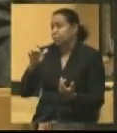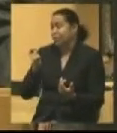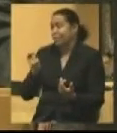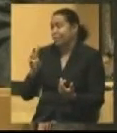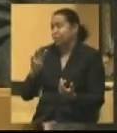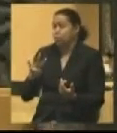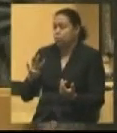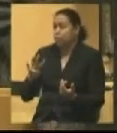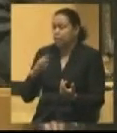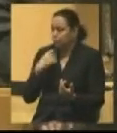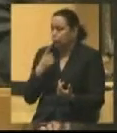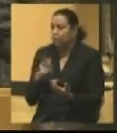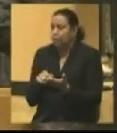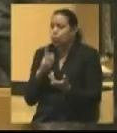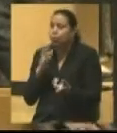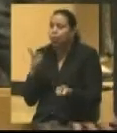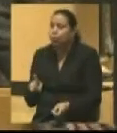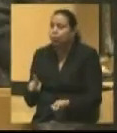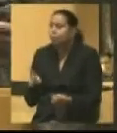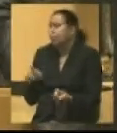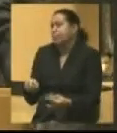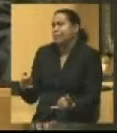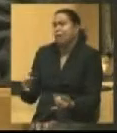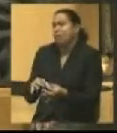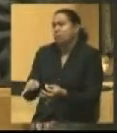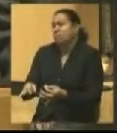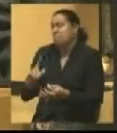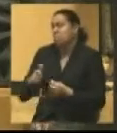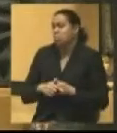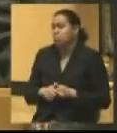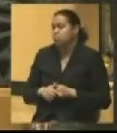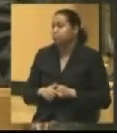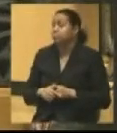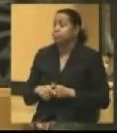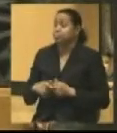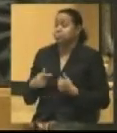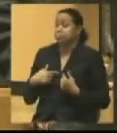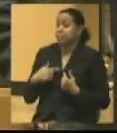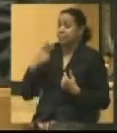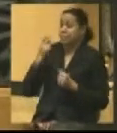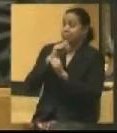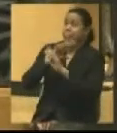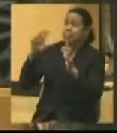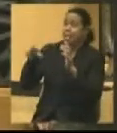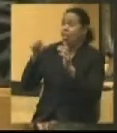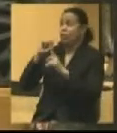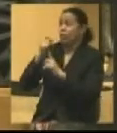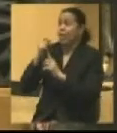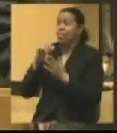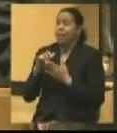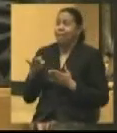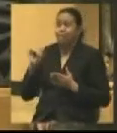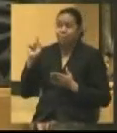'64, look, this is going to happen, it might as well happen now rather than later. But I don't see any scenario in which if